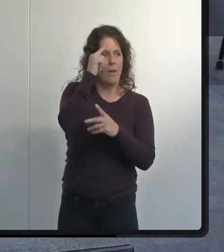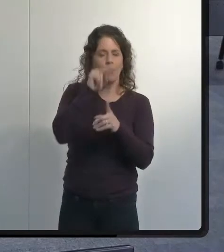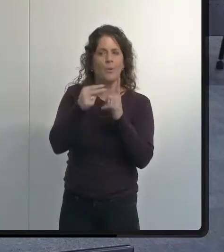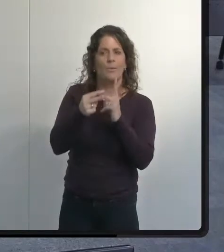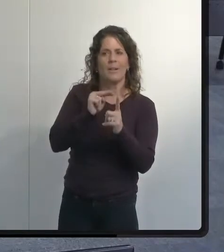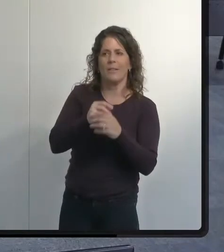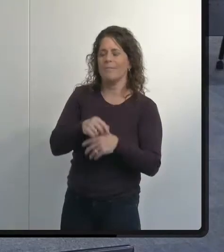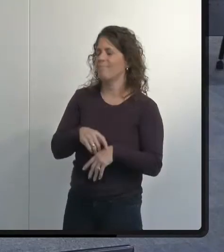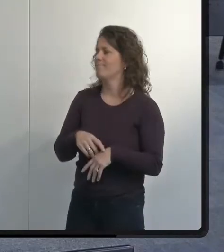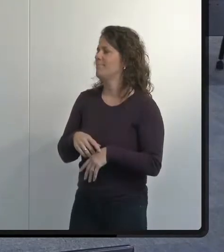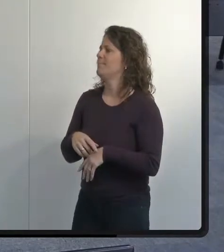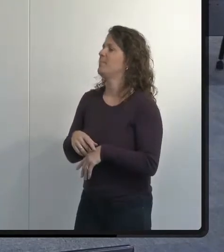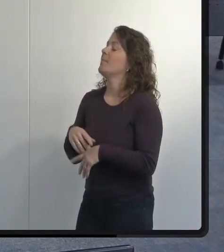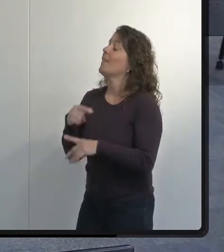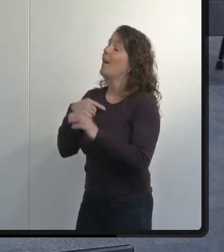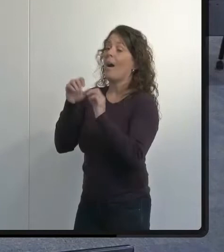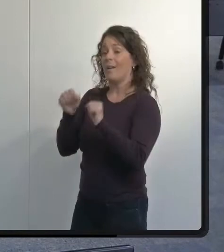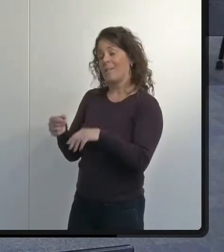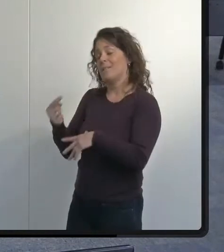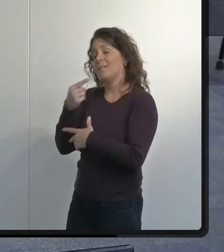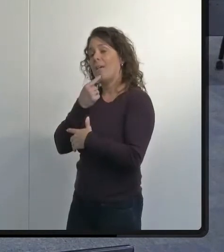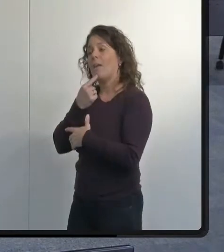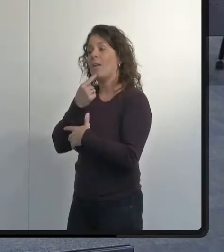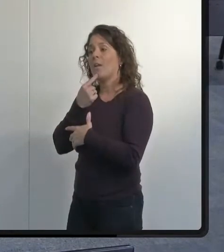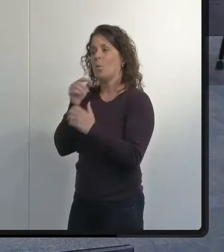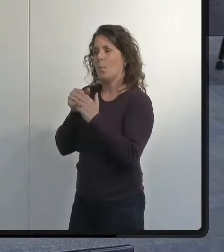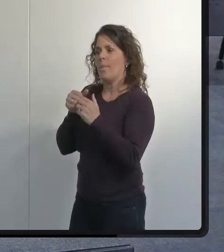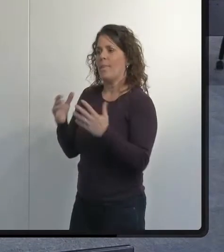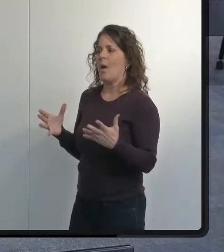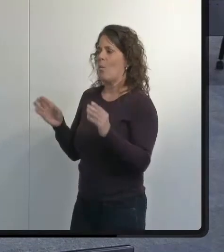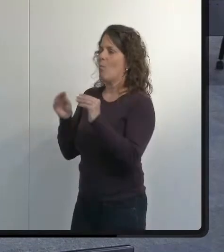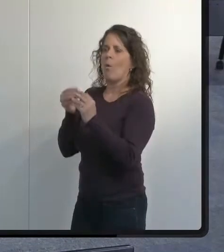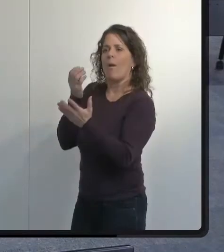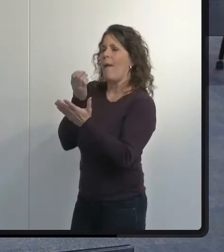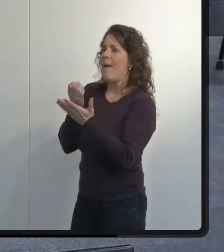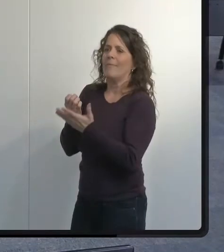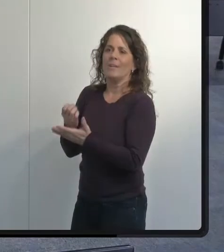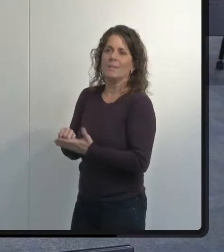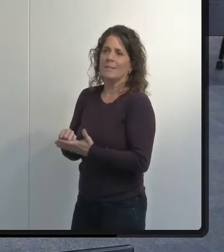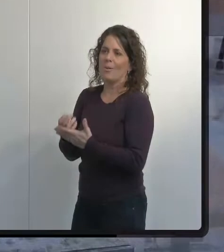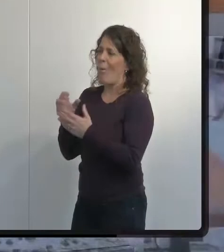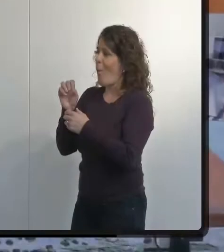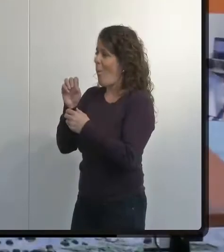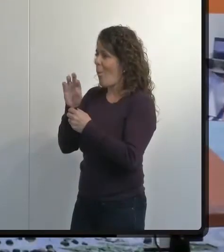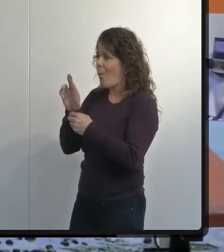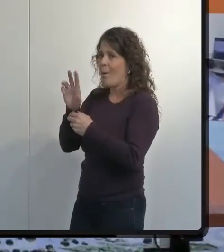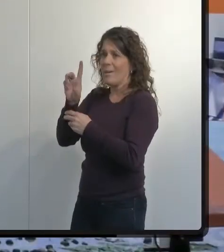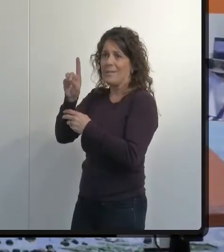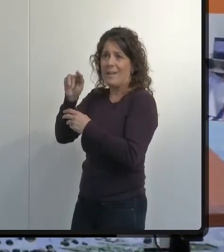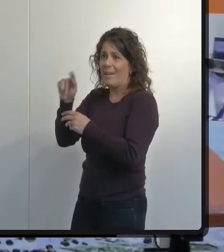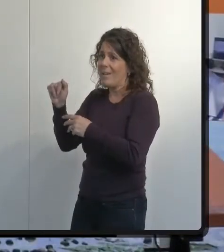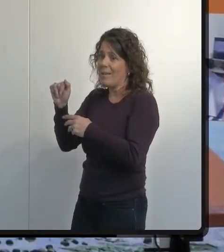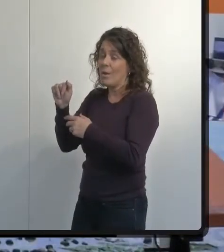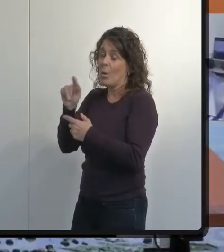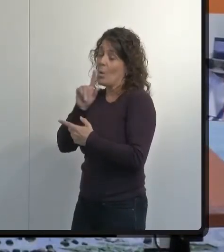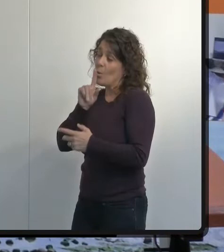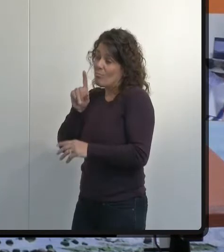I can say that without further evidence or data that in